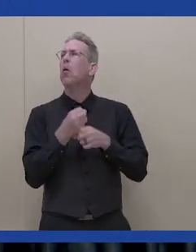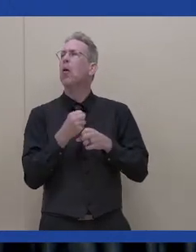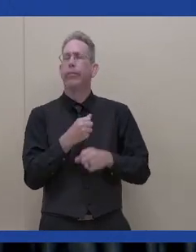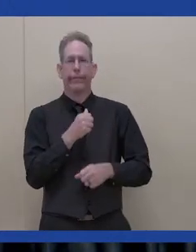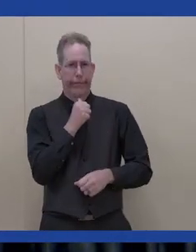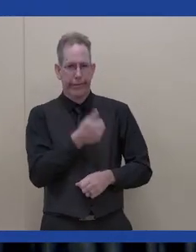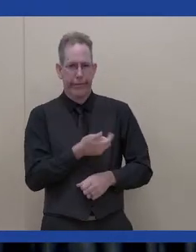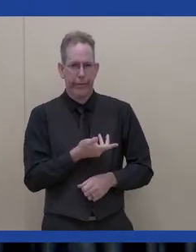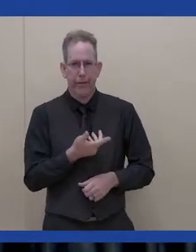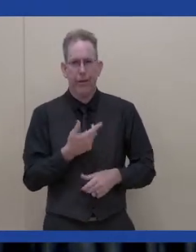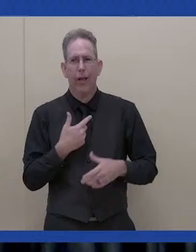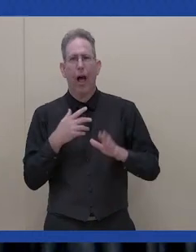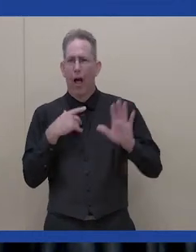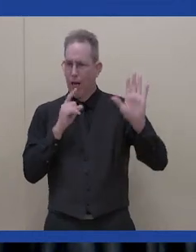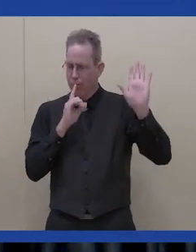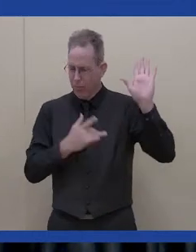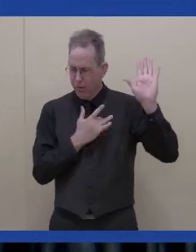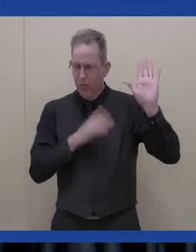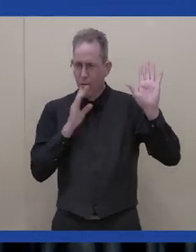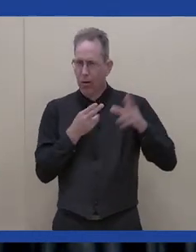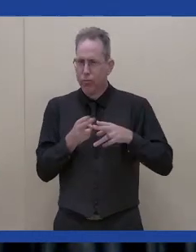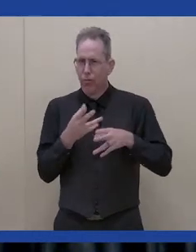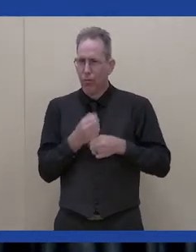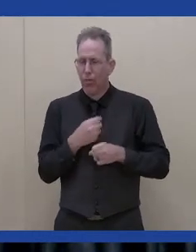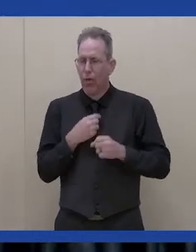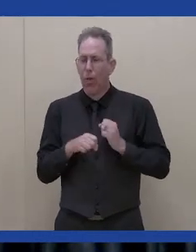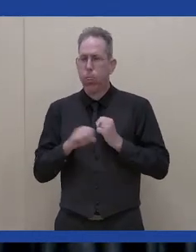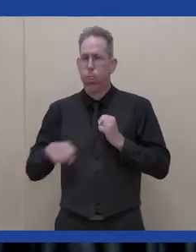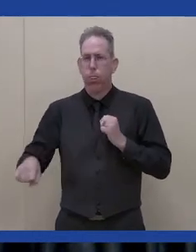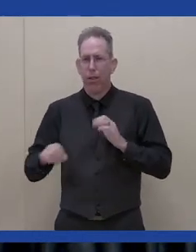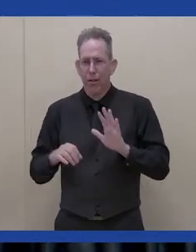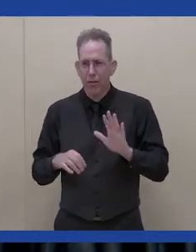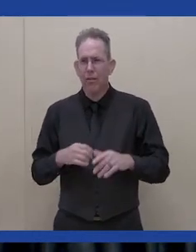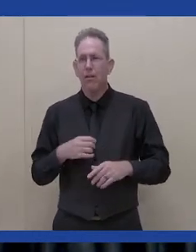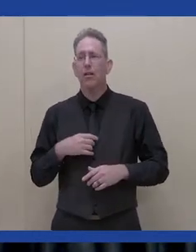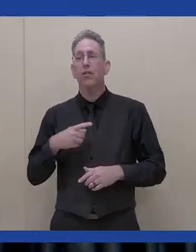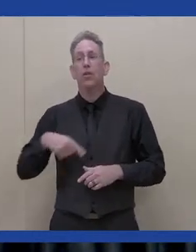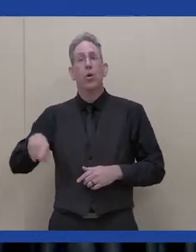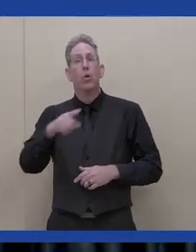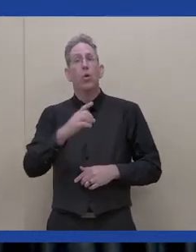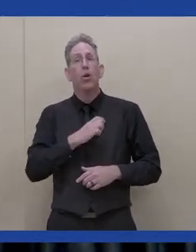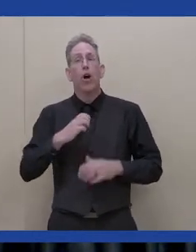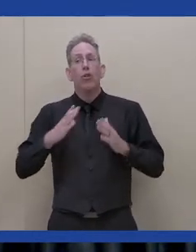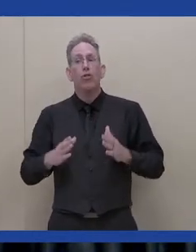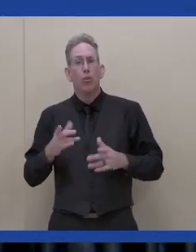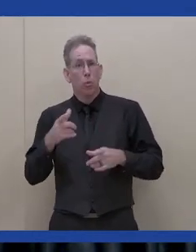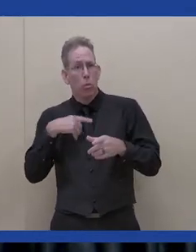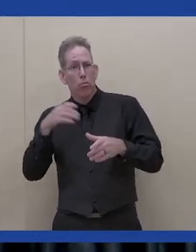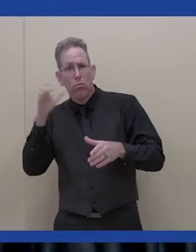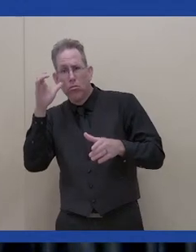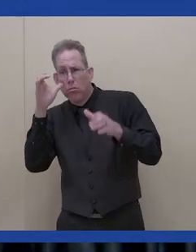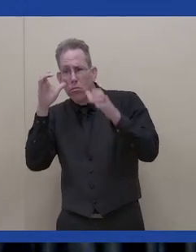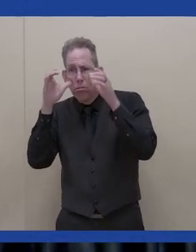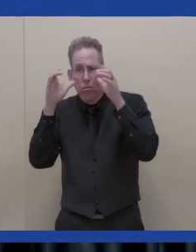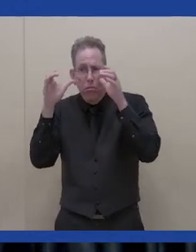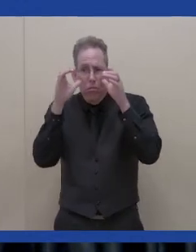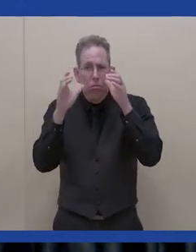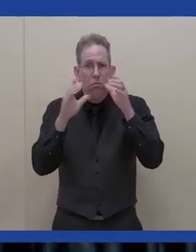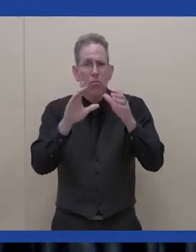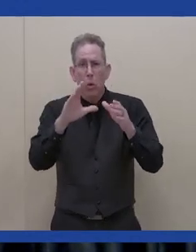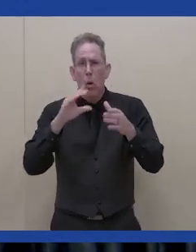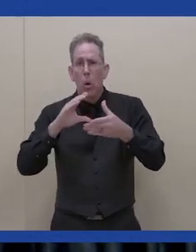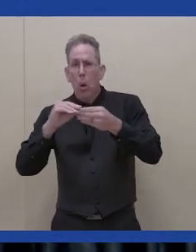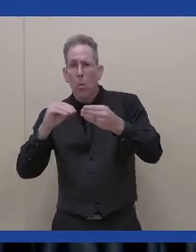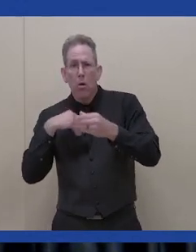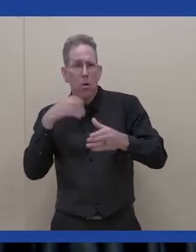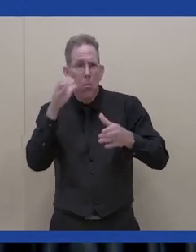One, to my fellow councilors, all of your voices will be vital to our work, including both returning and new councillors. I encourage